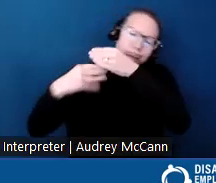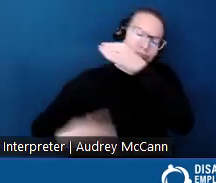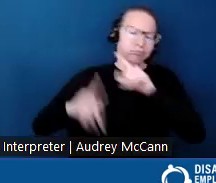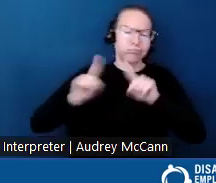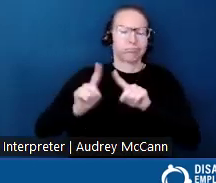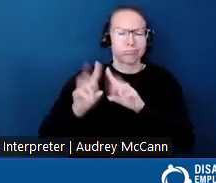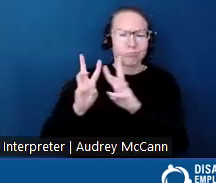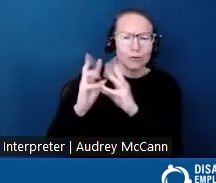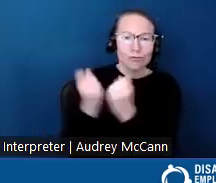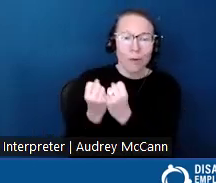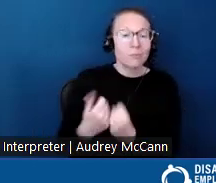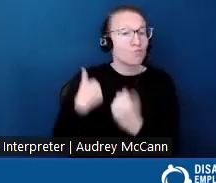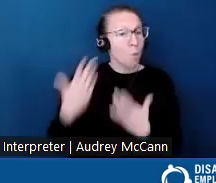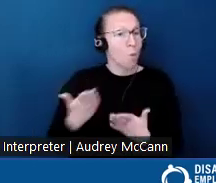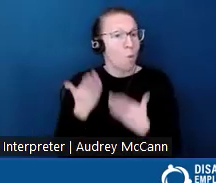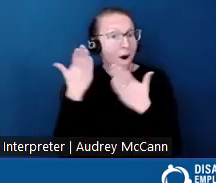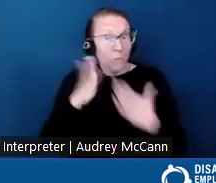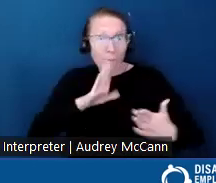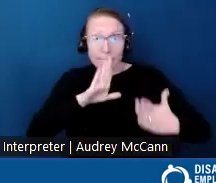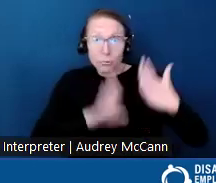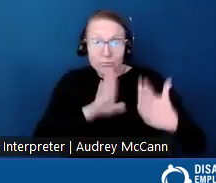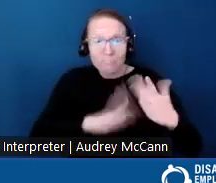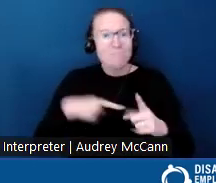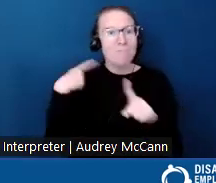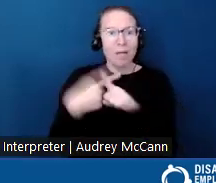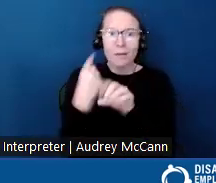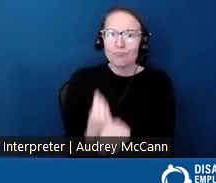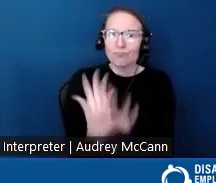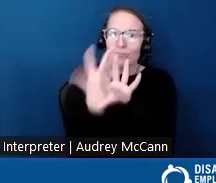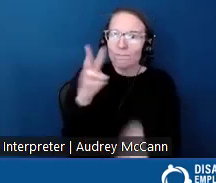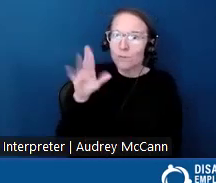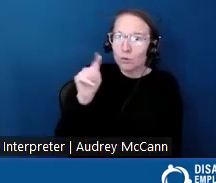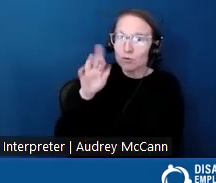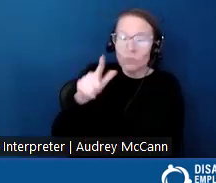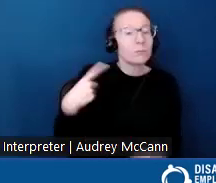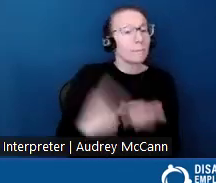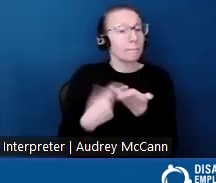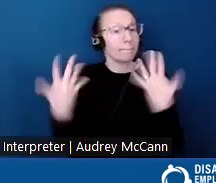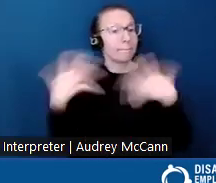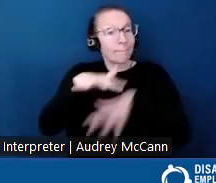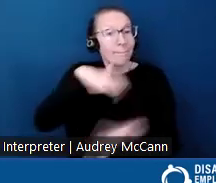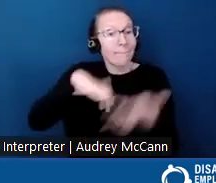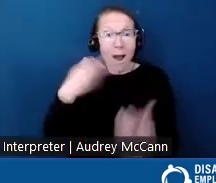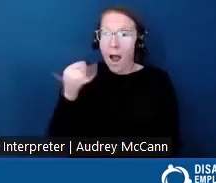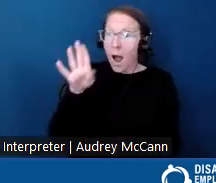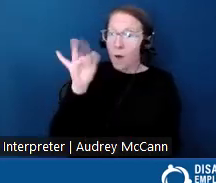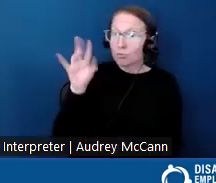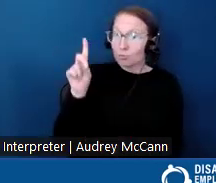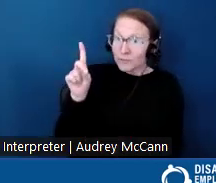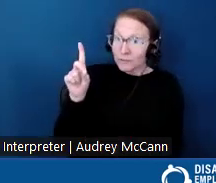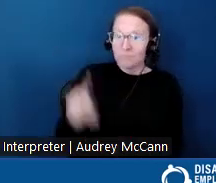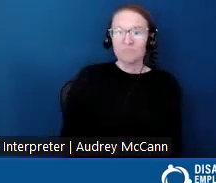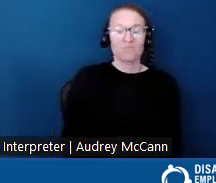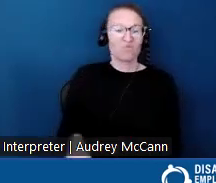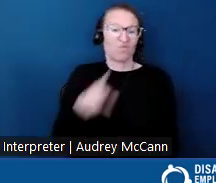our workshops are offered in person and virtual. Some of them are hybrid. And they are covering everything